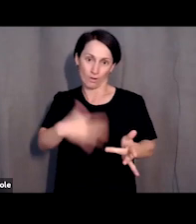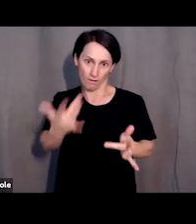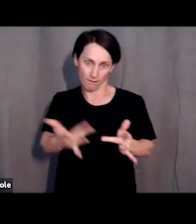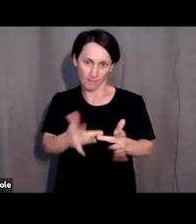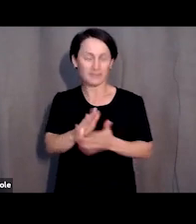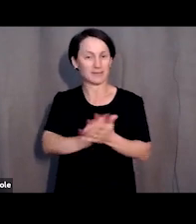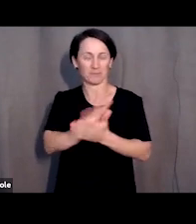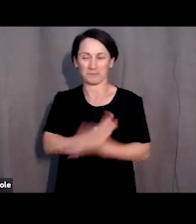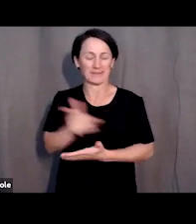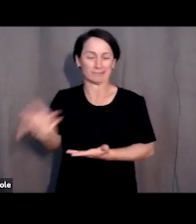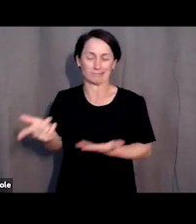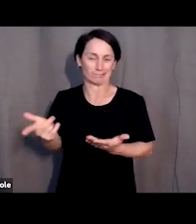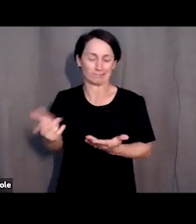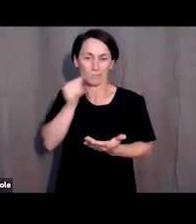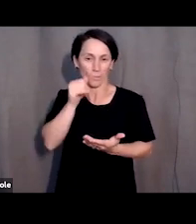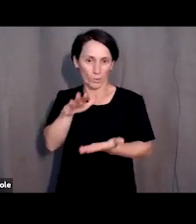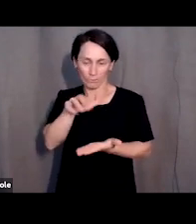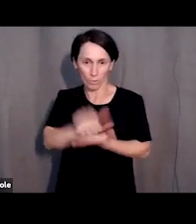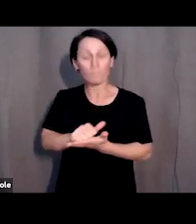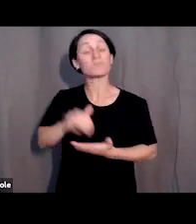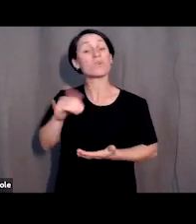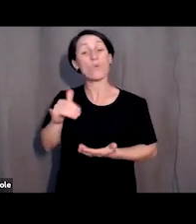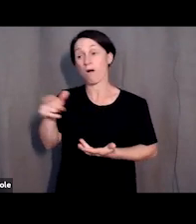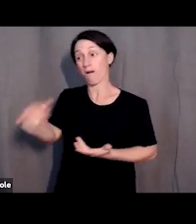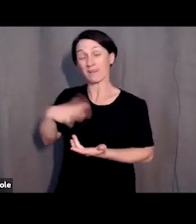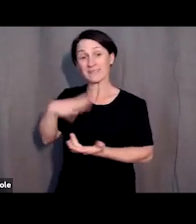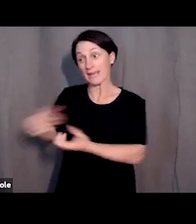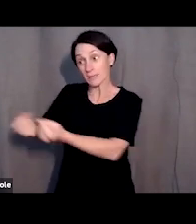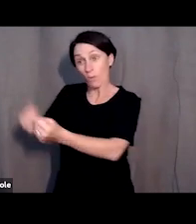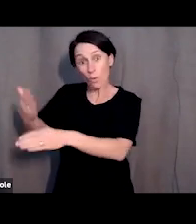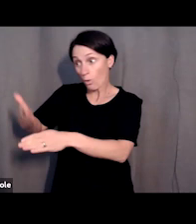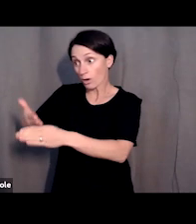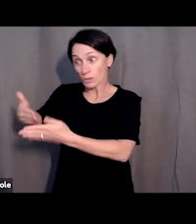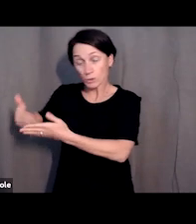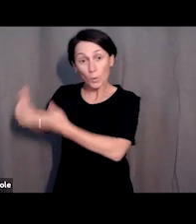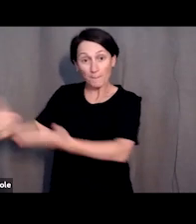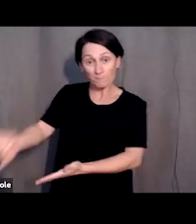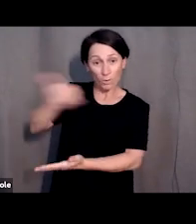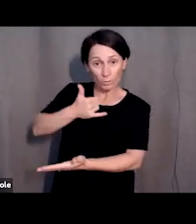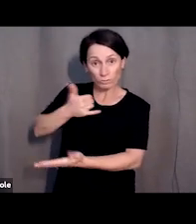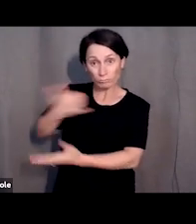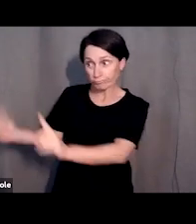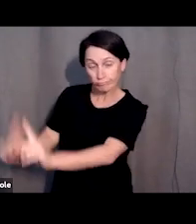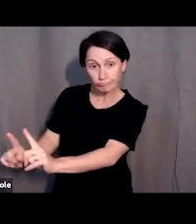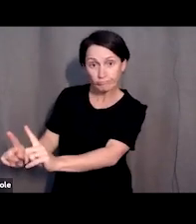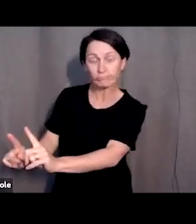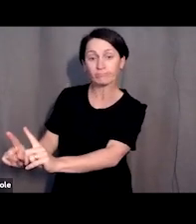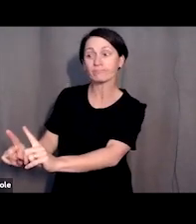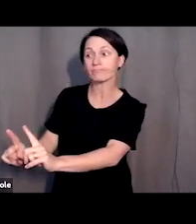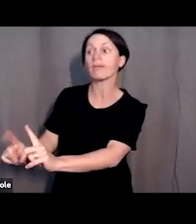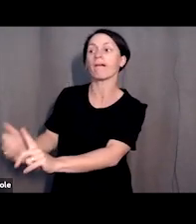needed their support worker to help them with making the phone call, whether they just sat beside them or